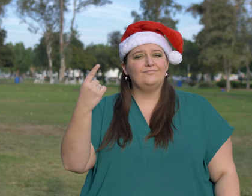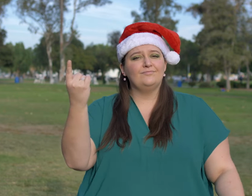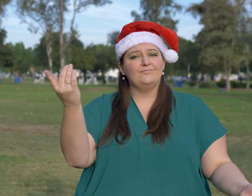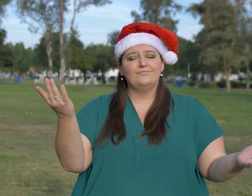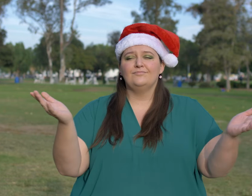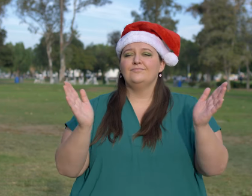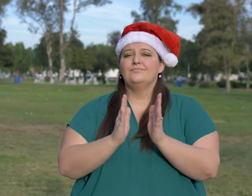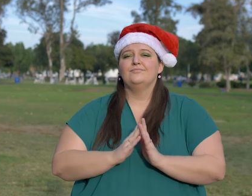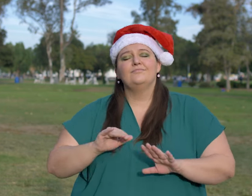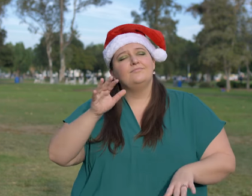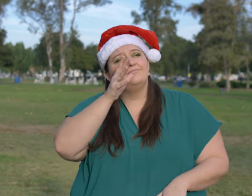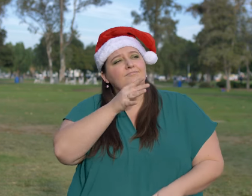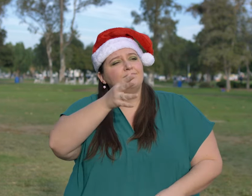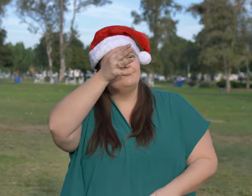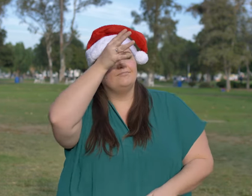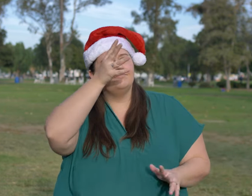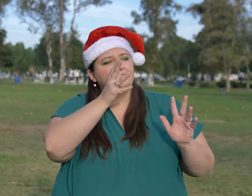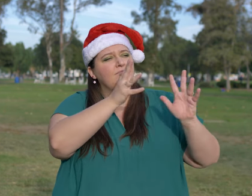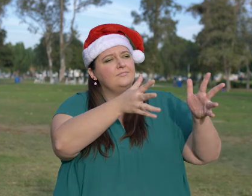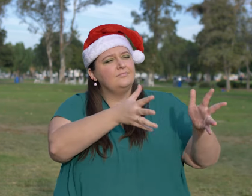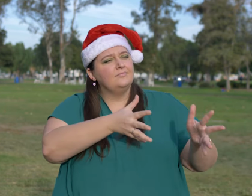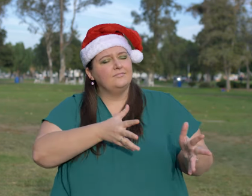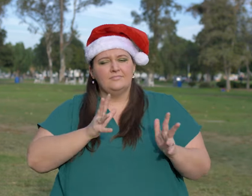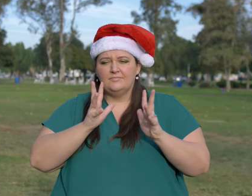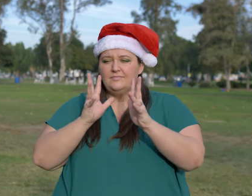because Mom and Dad forgot